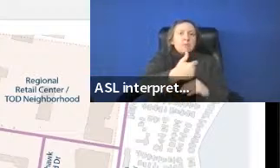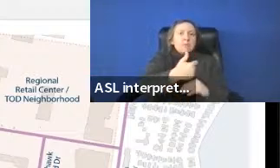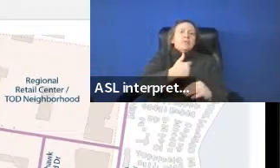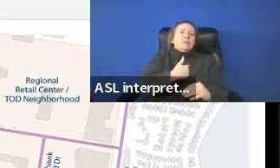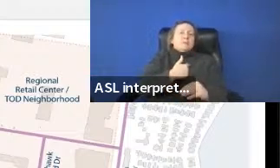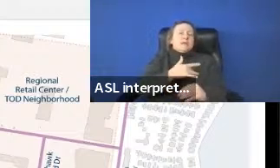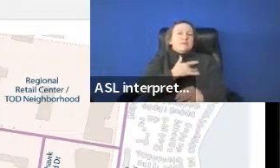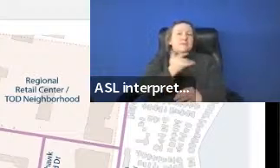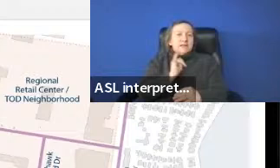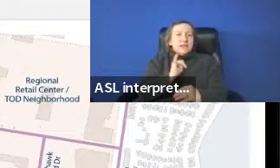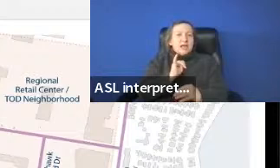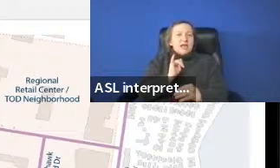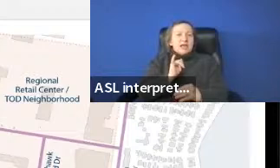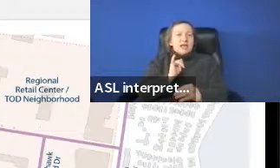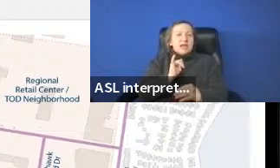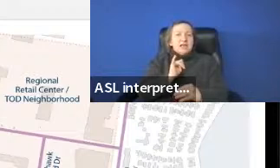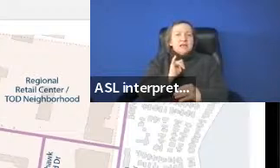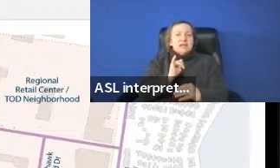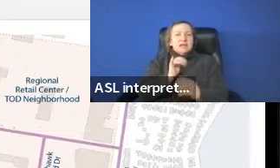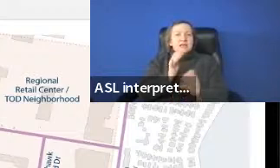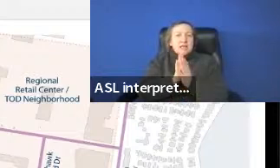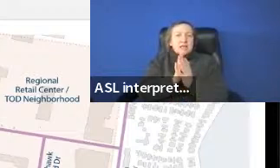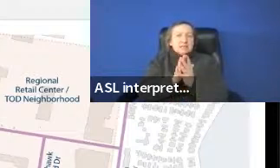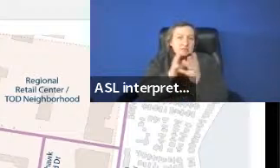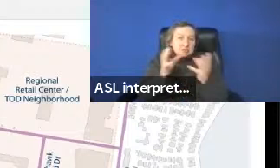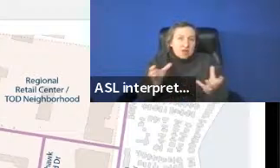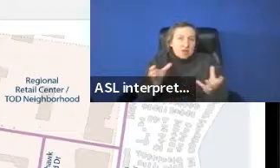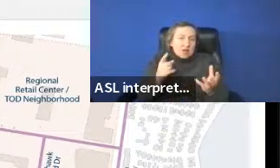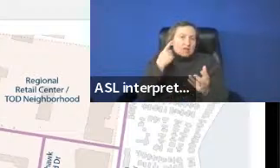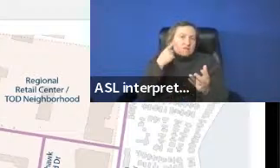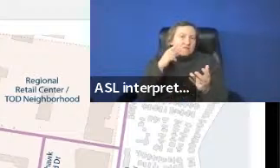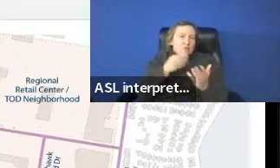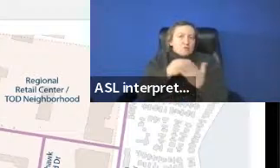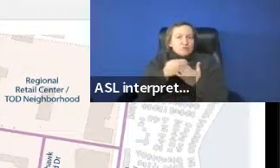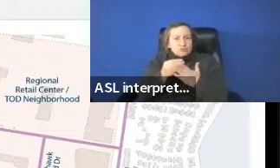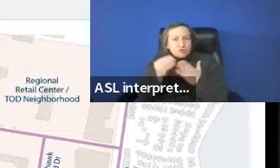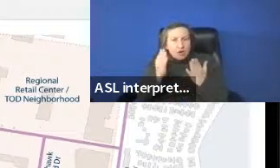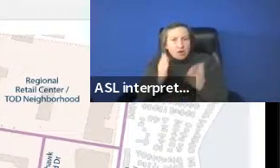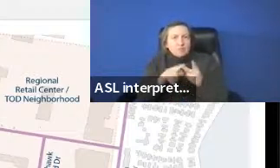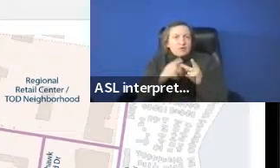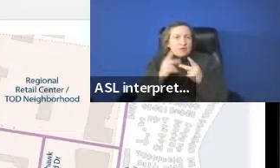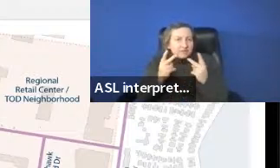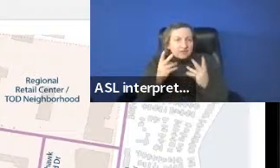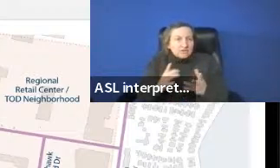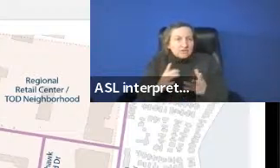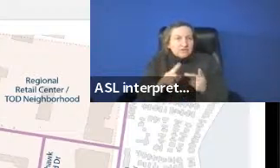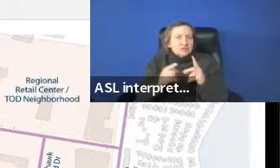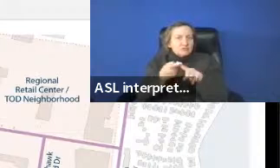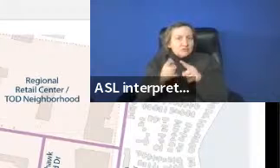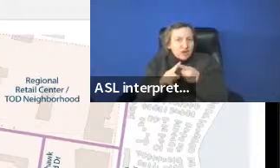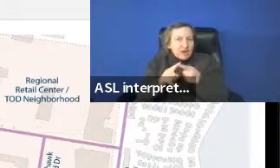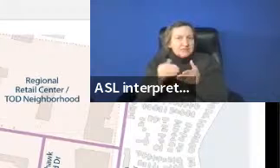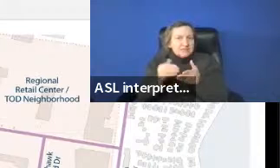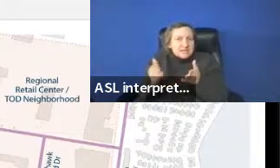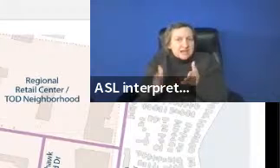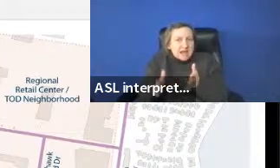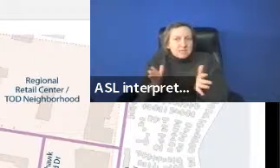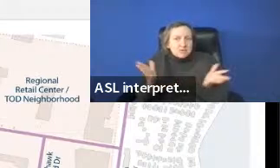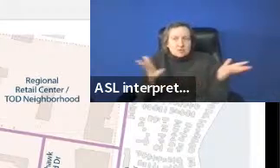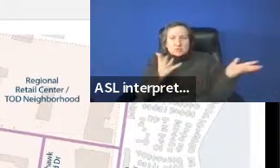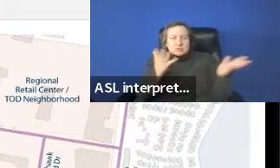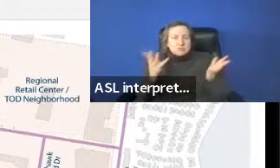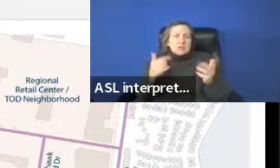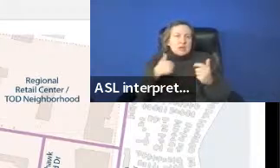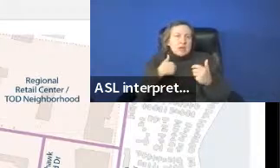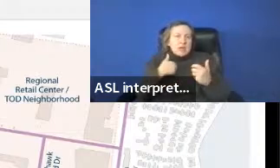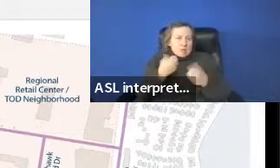like it's asking a lot of potential shoppers, visitors, friends, neighbors. I just wanted to make